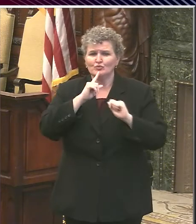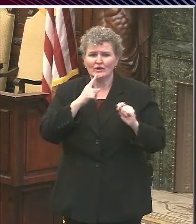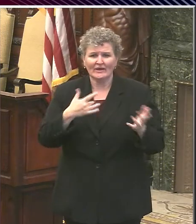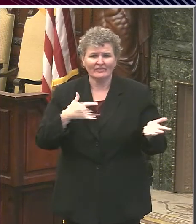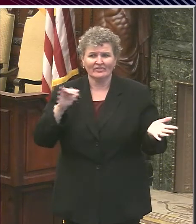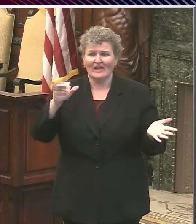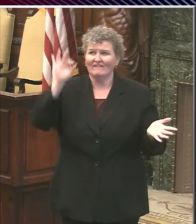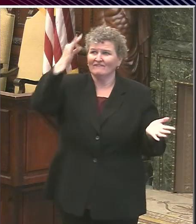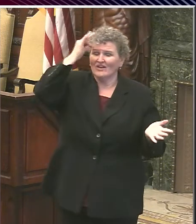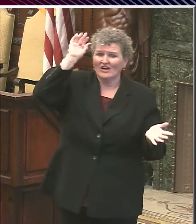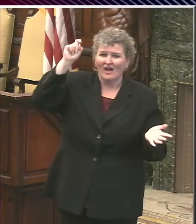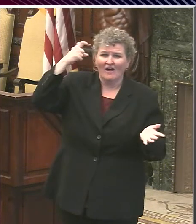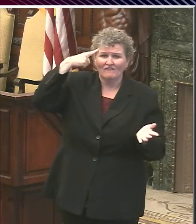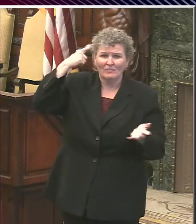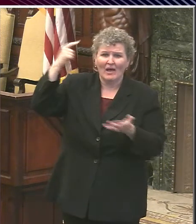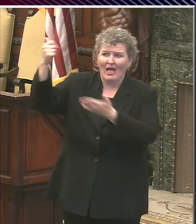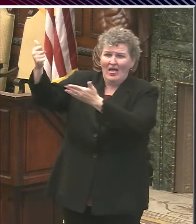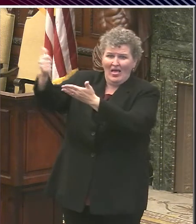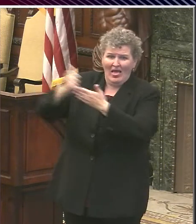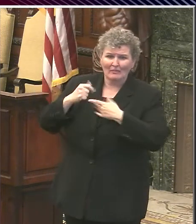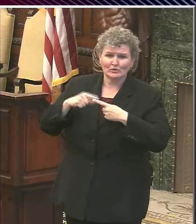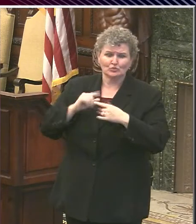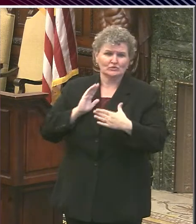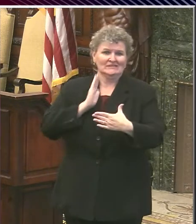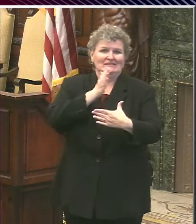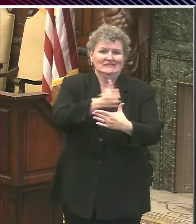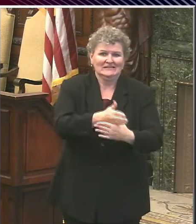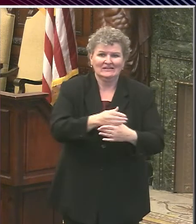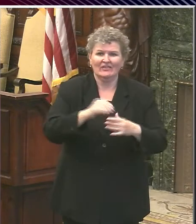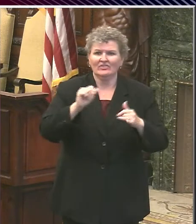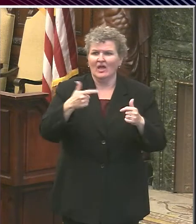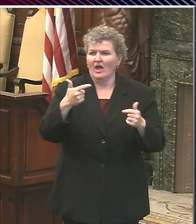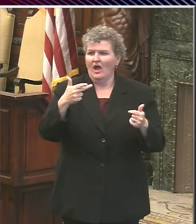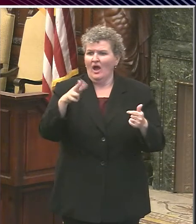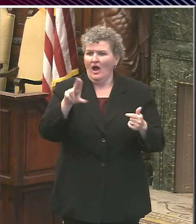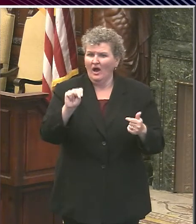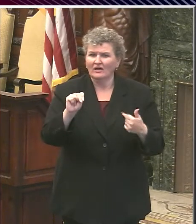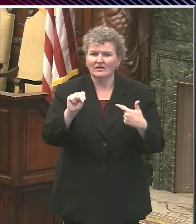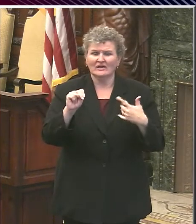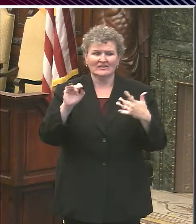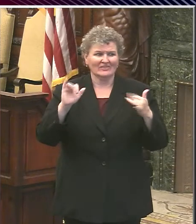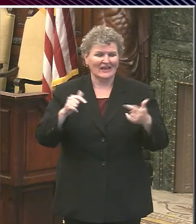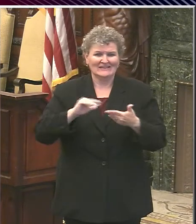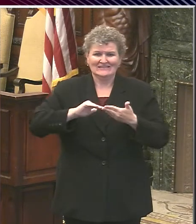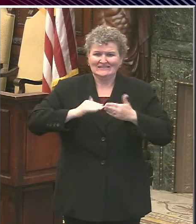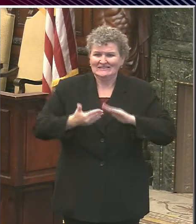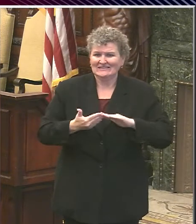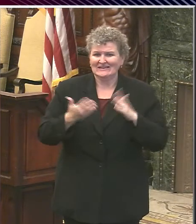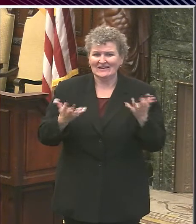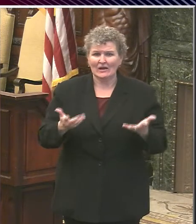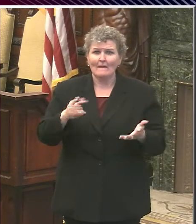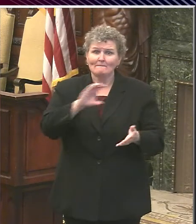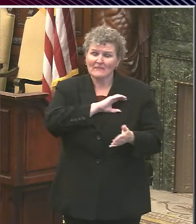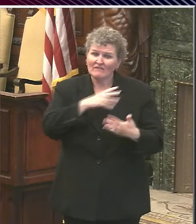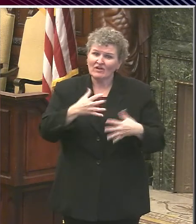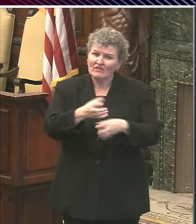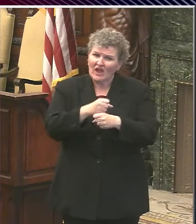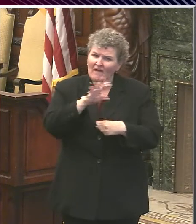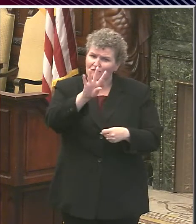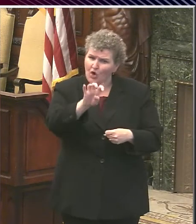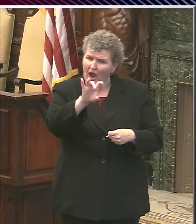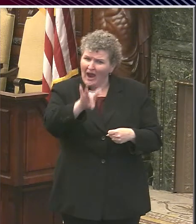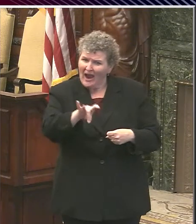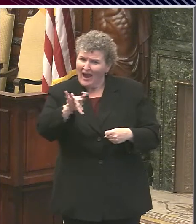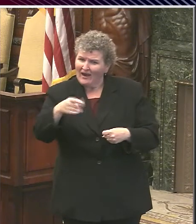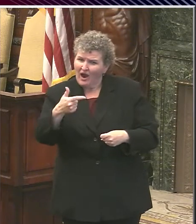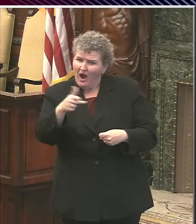could be helping us to interdict the guns that are flowing into our city. For example, Philadelphia police took 488 guns off the street just